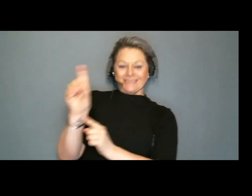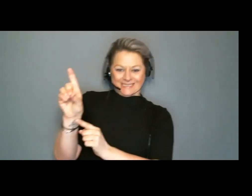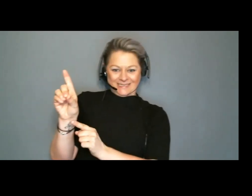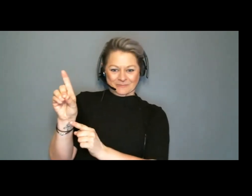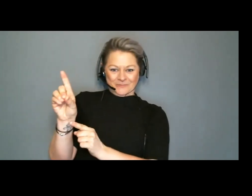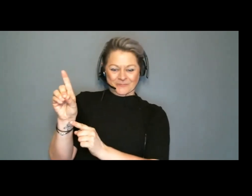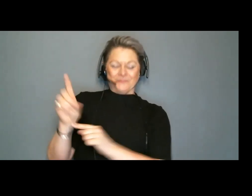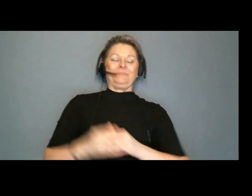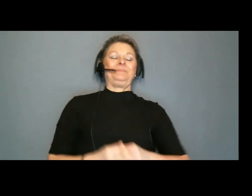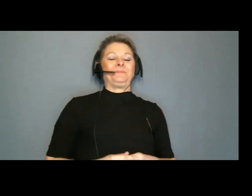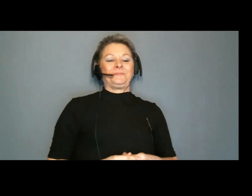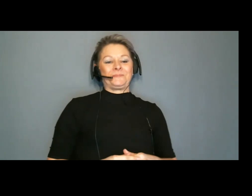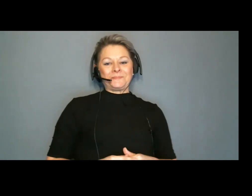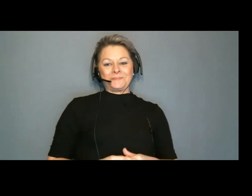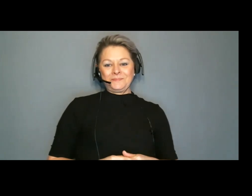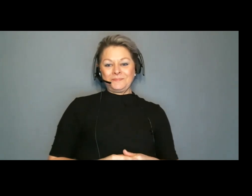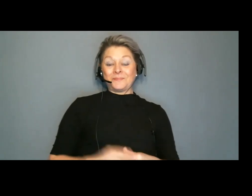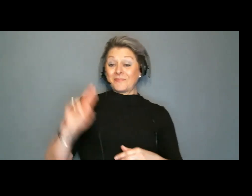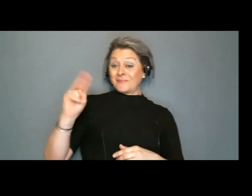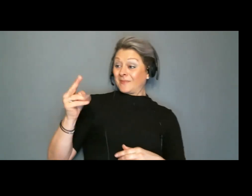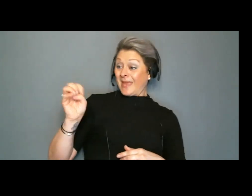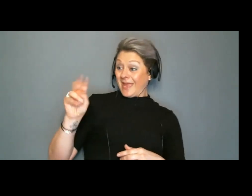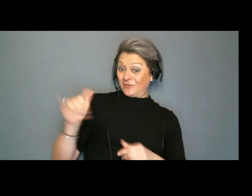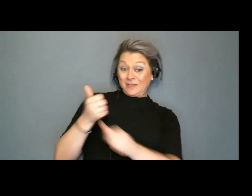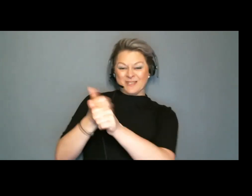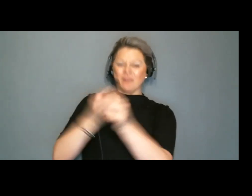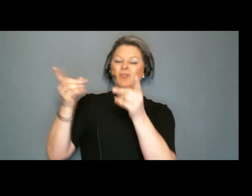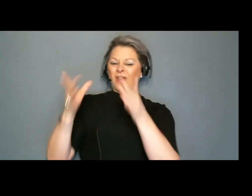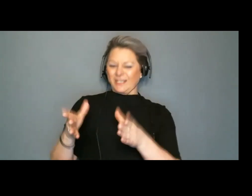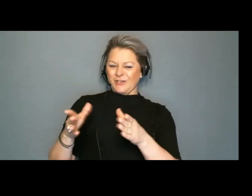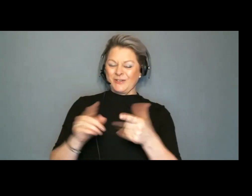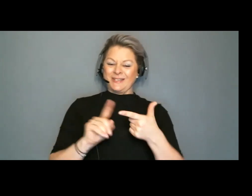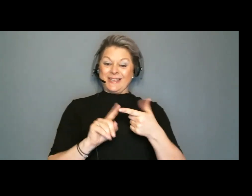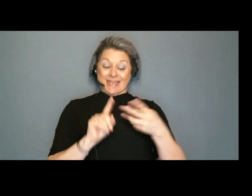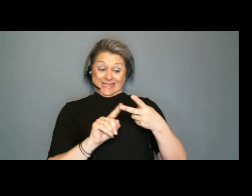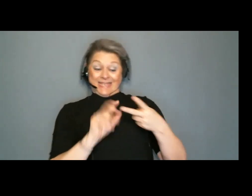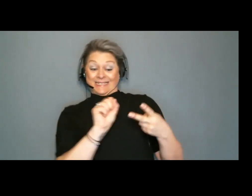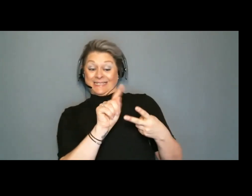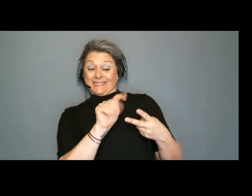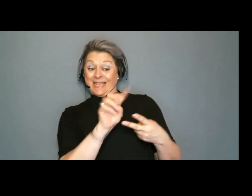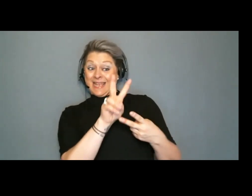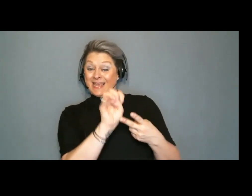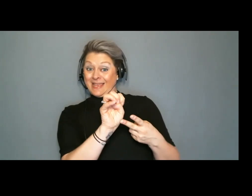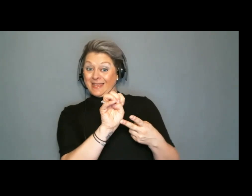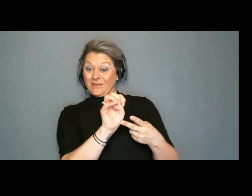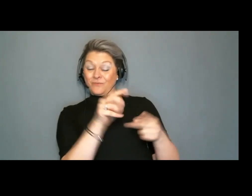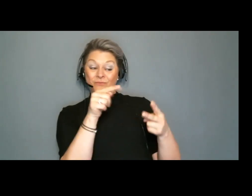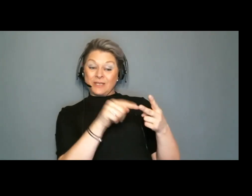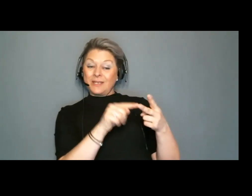Development. And Henry is the director, and Steve is the